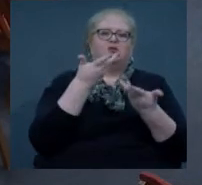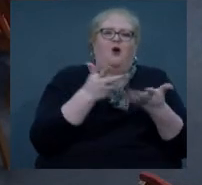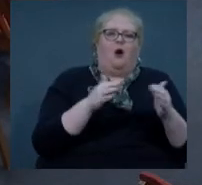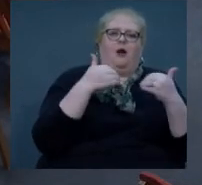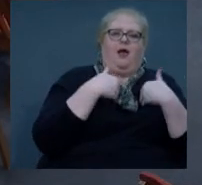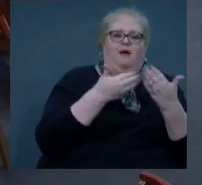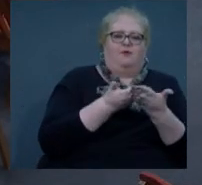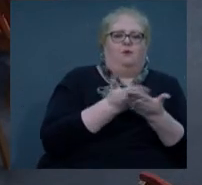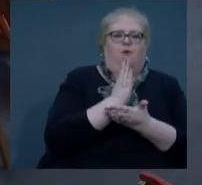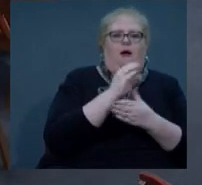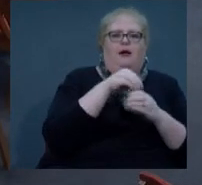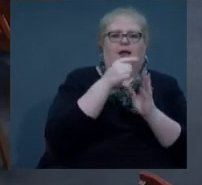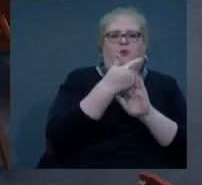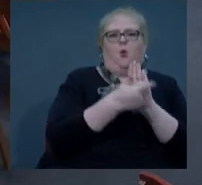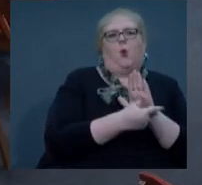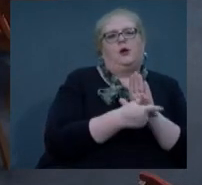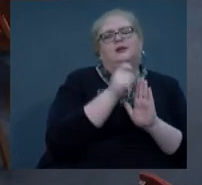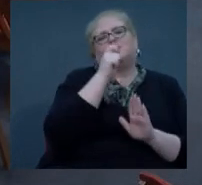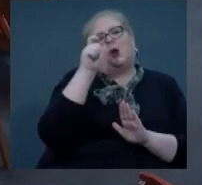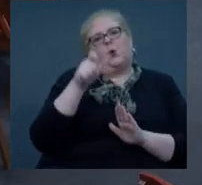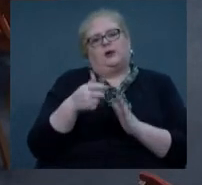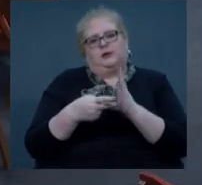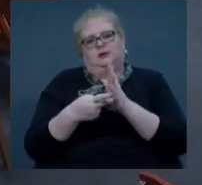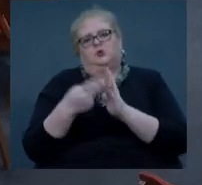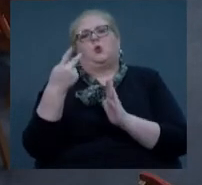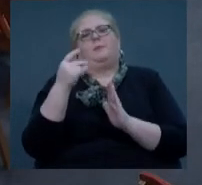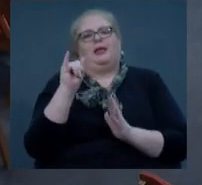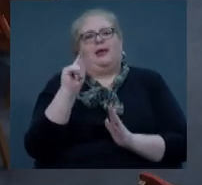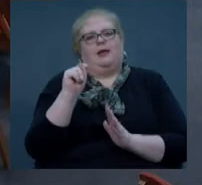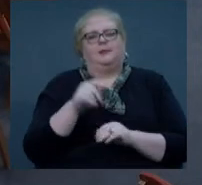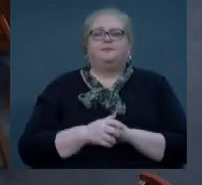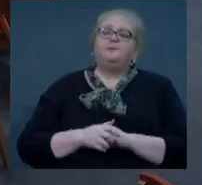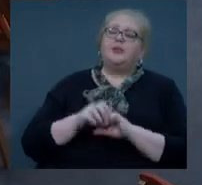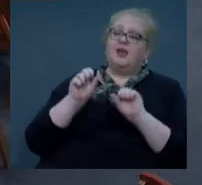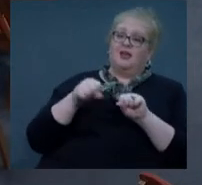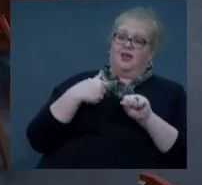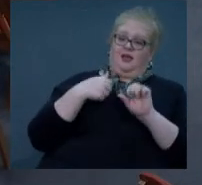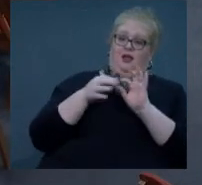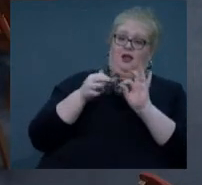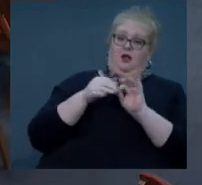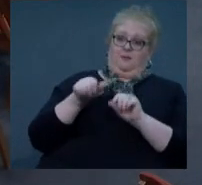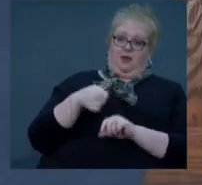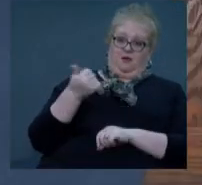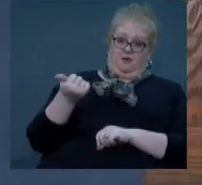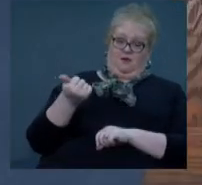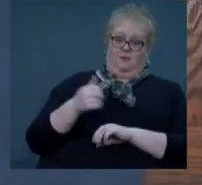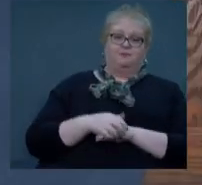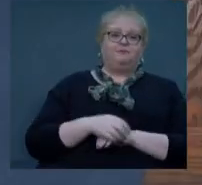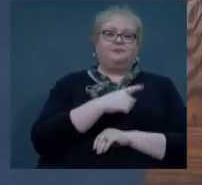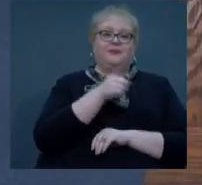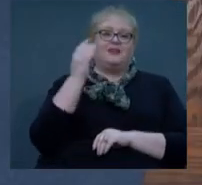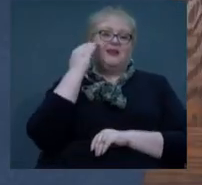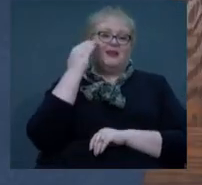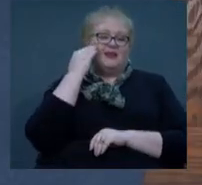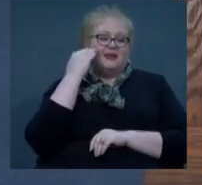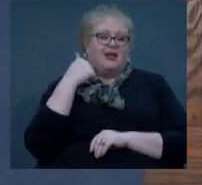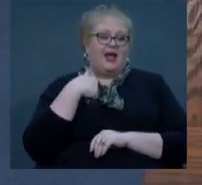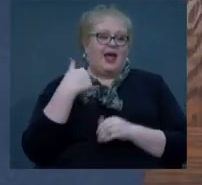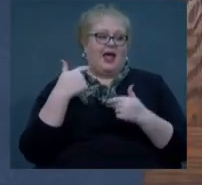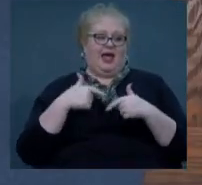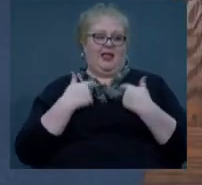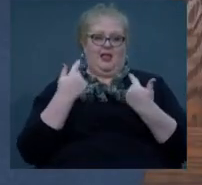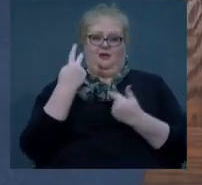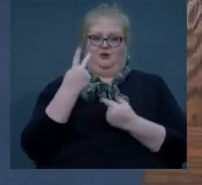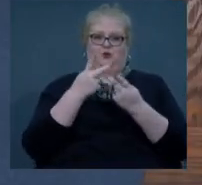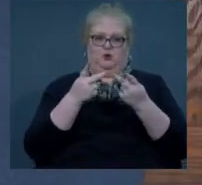duplicated. Can I make one more comment? Sure. Okay. As you're well aware, I live in two places here